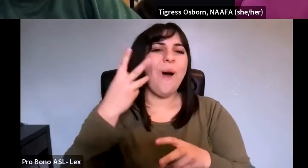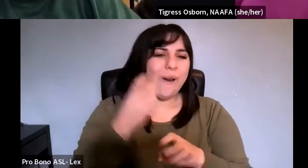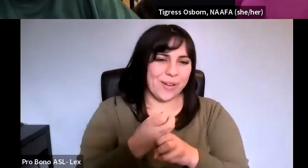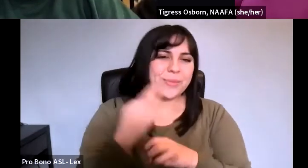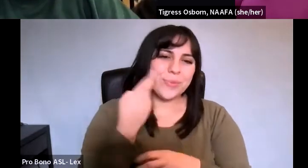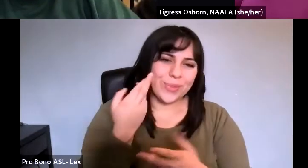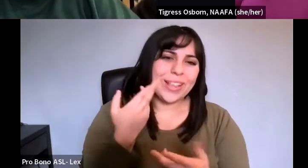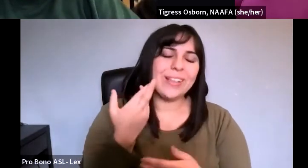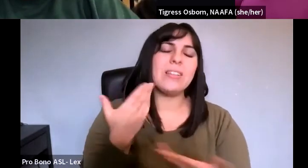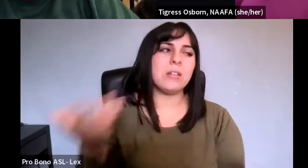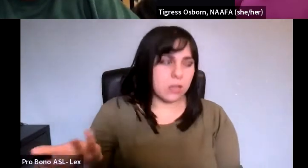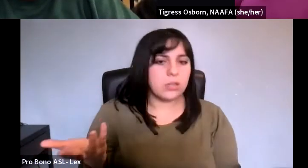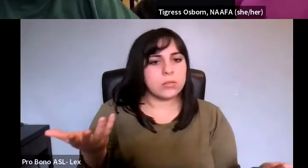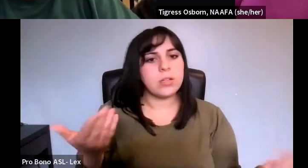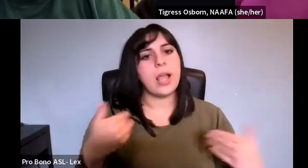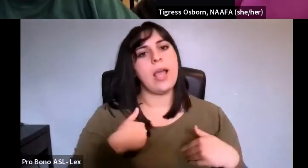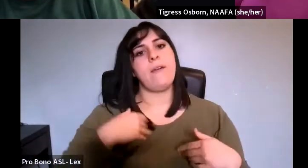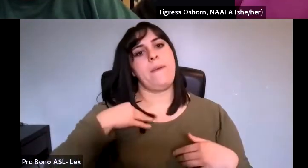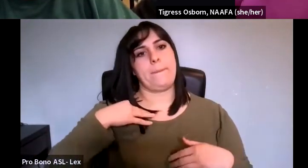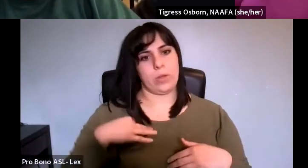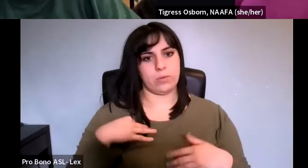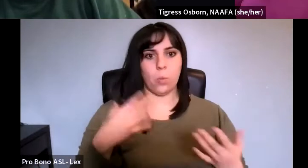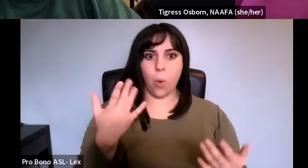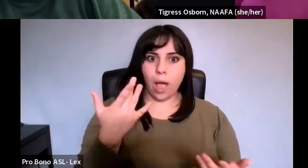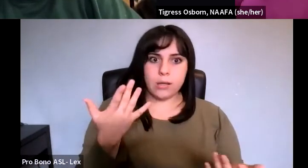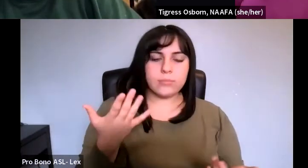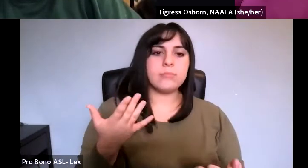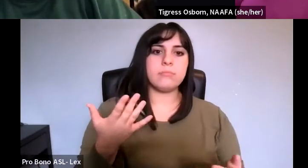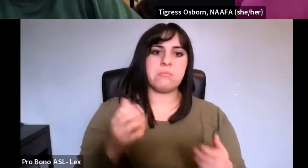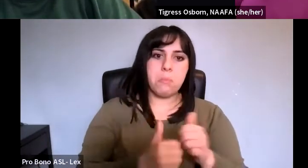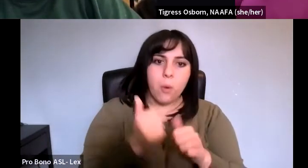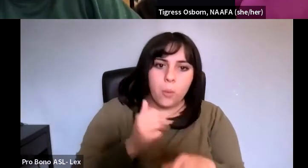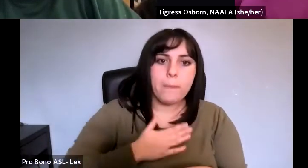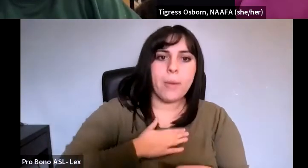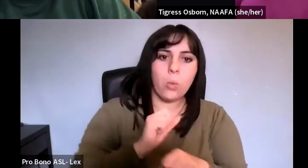yourself, because so much of my work and so much of my